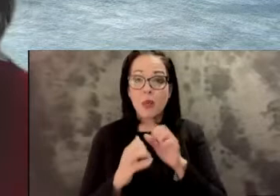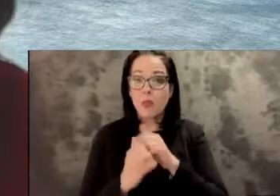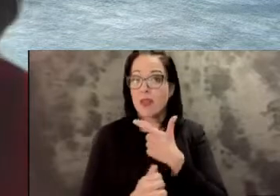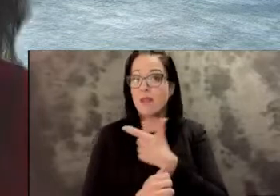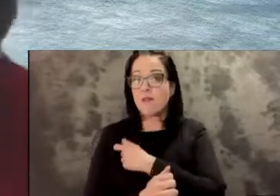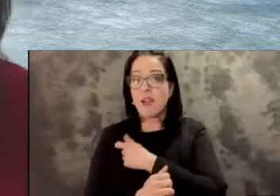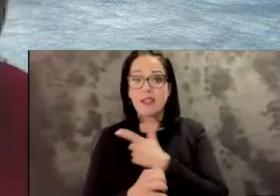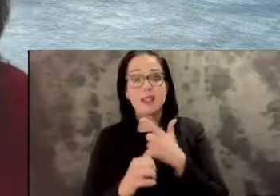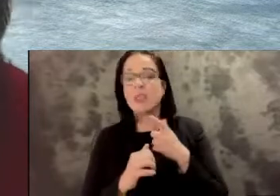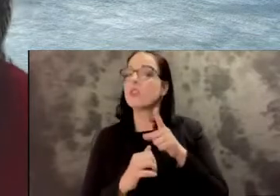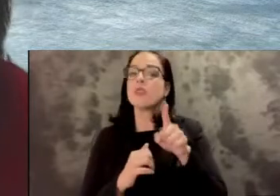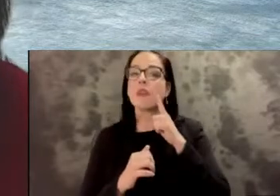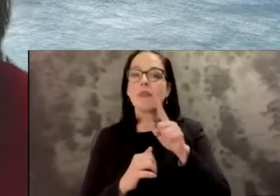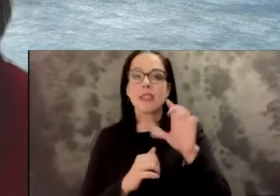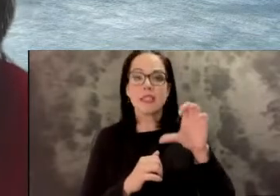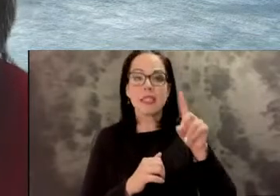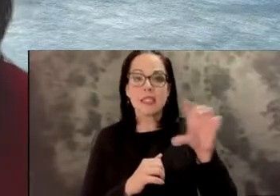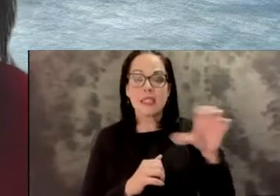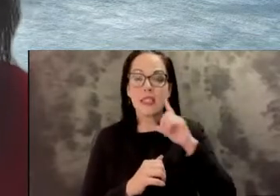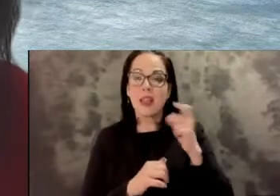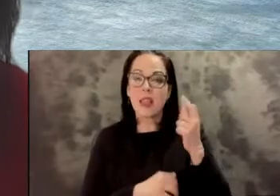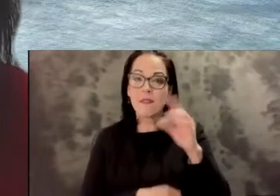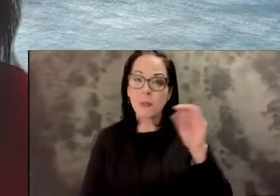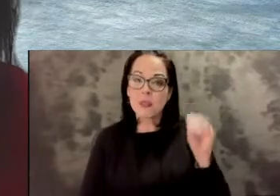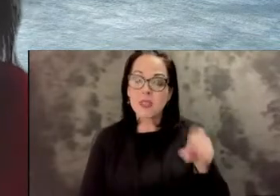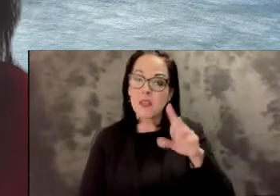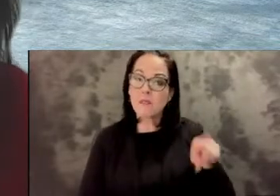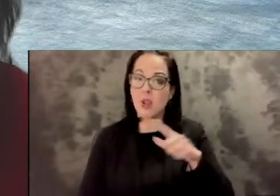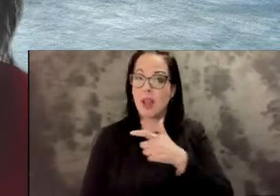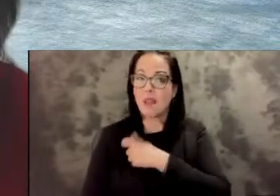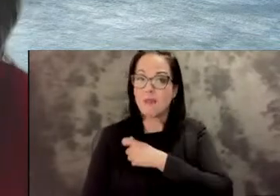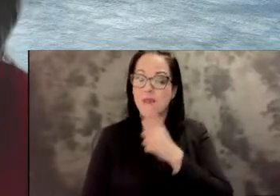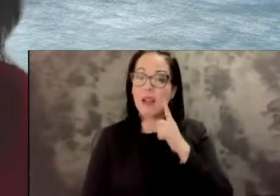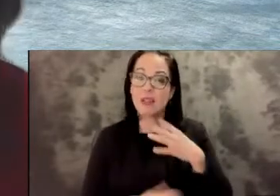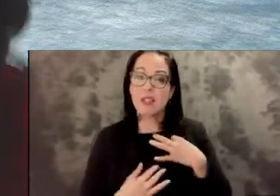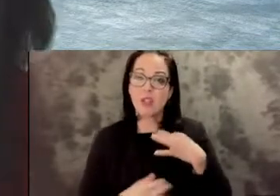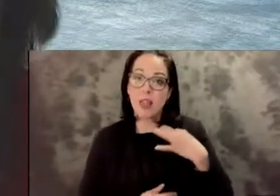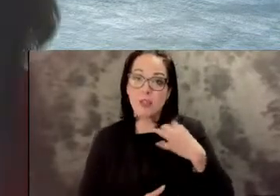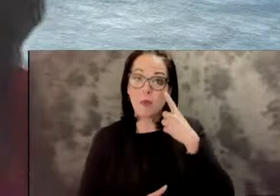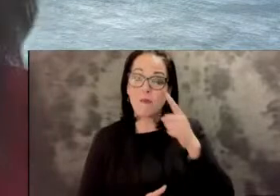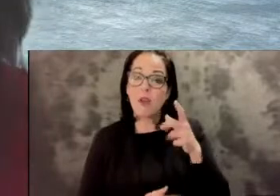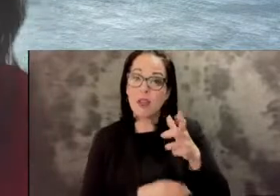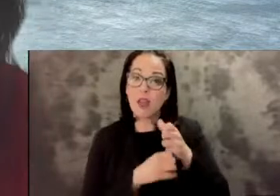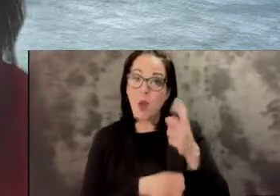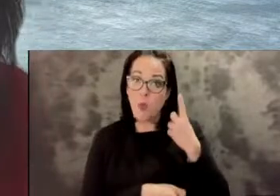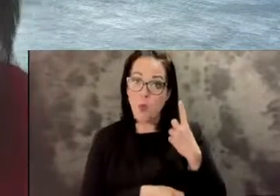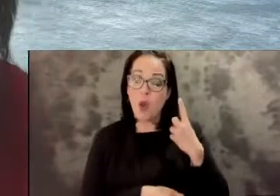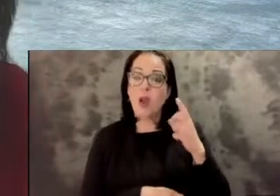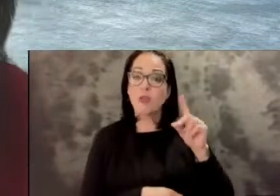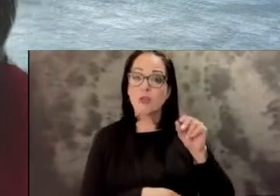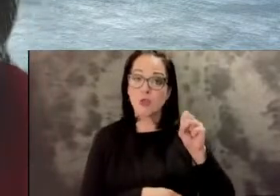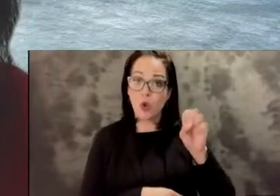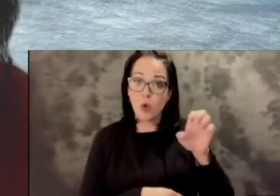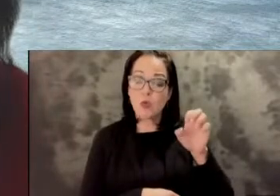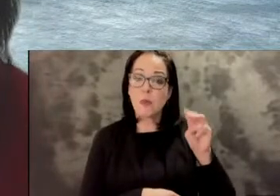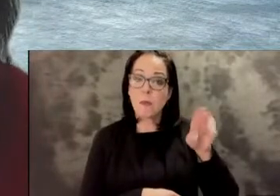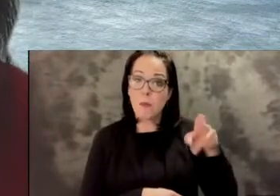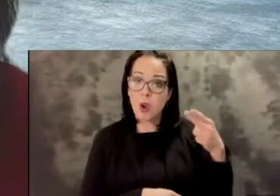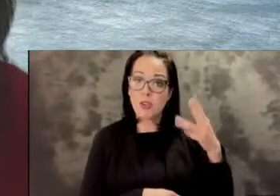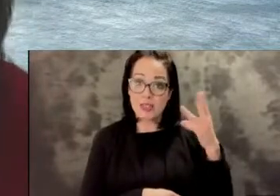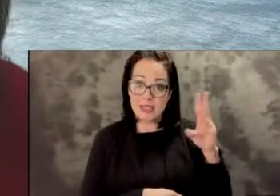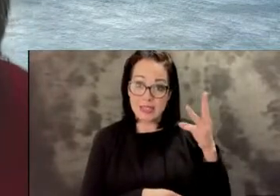CDC reports that 11% of vaccination-eligible Asian Americans received at least 1 dose of the vaccine by March